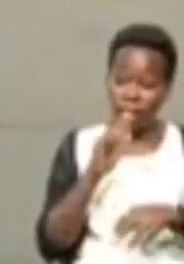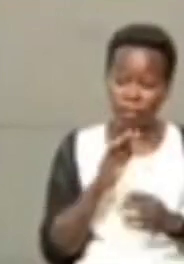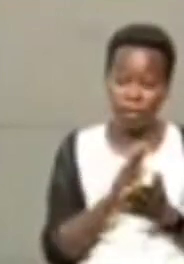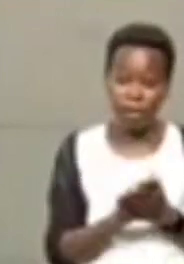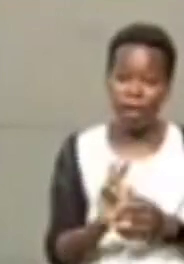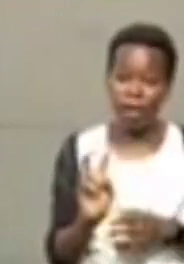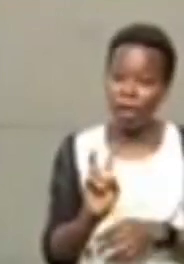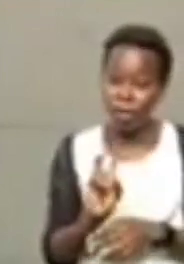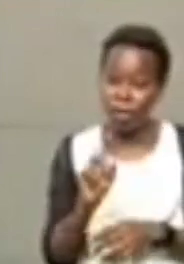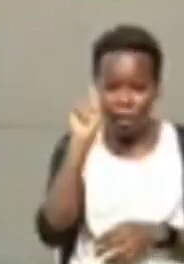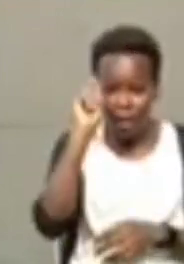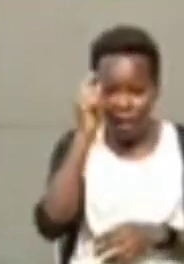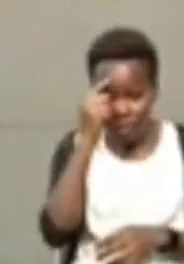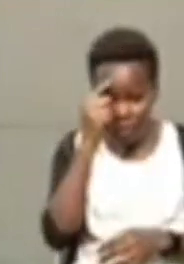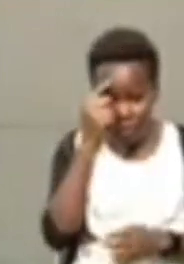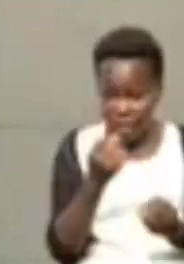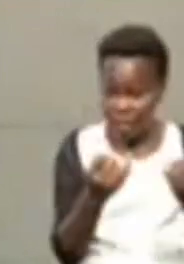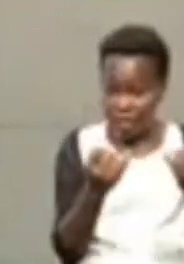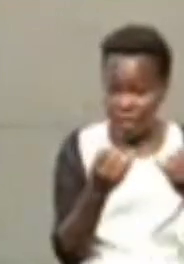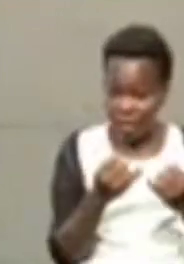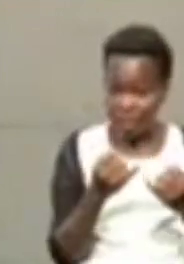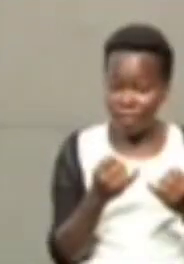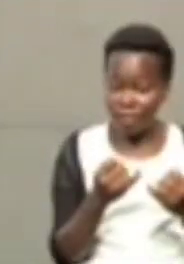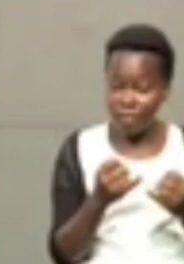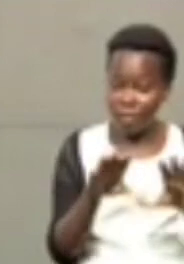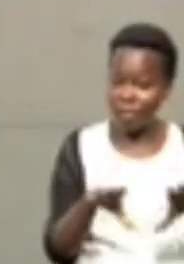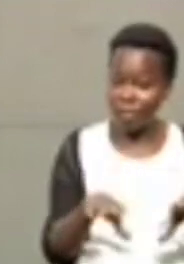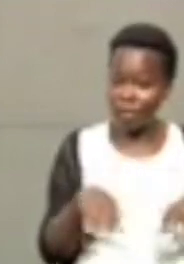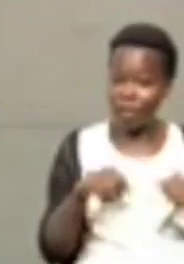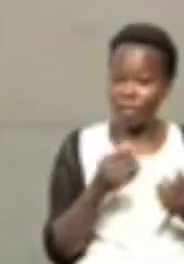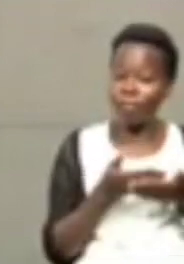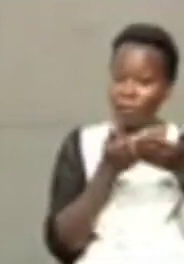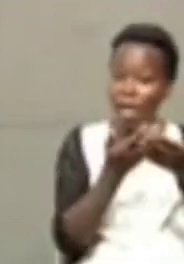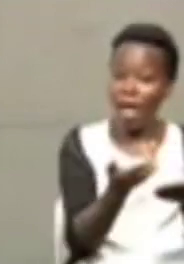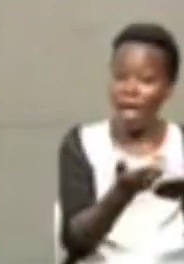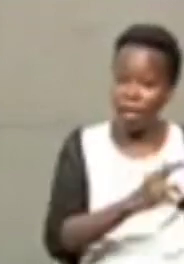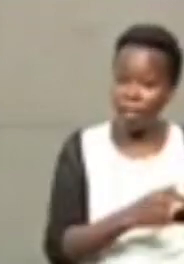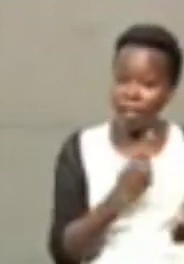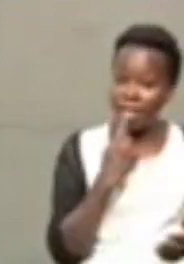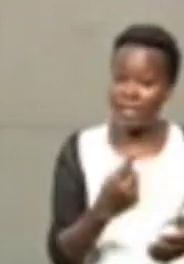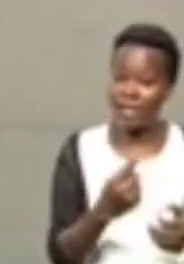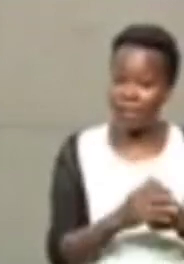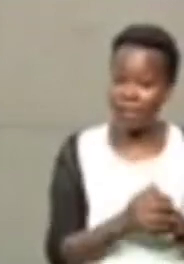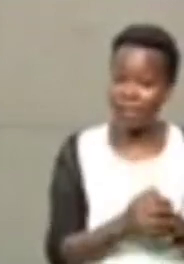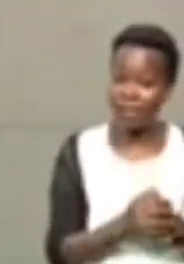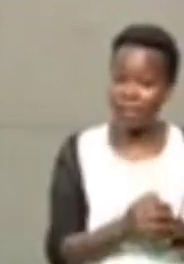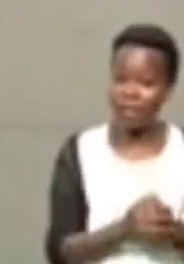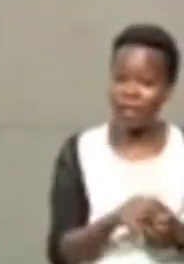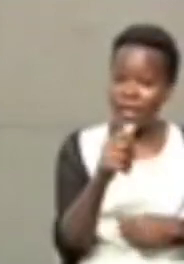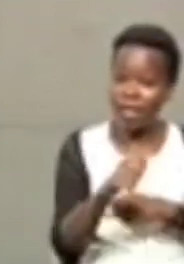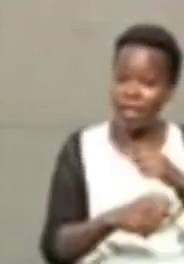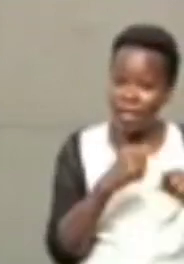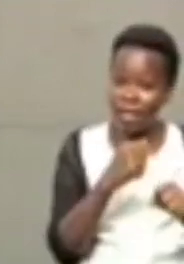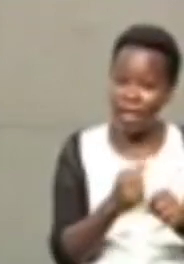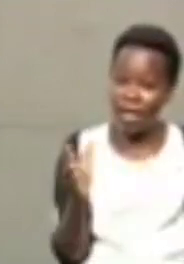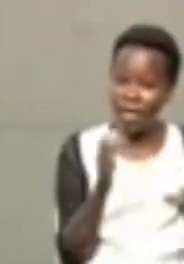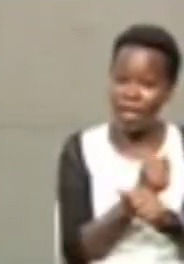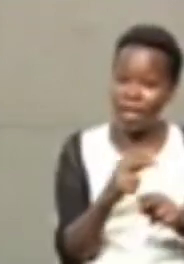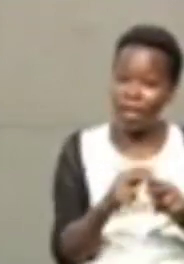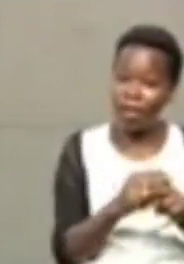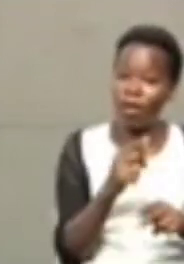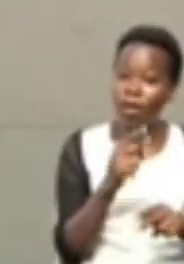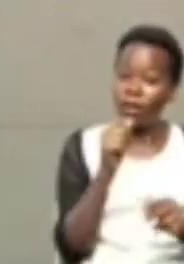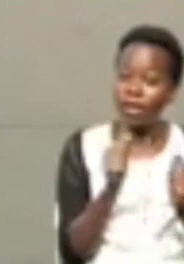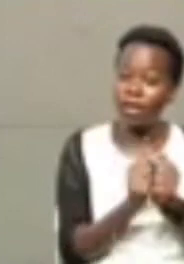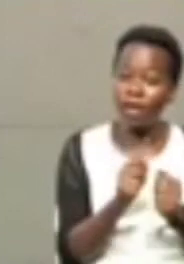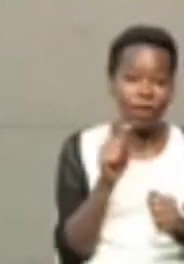the Inspectorate of Government, which reports to this House, produced a report which said on an annual basis we lose over 10 trillion shillings